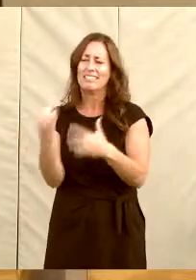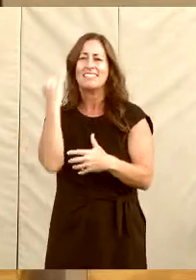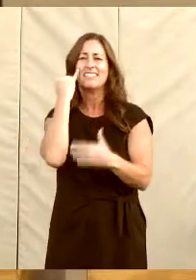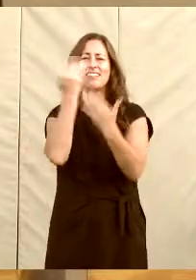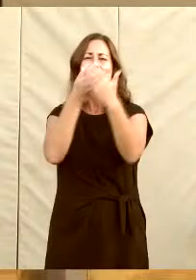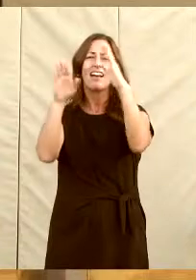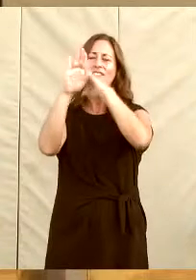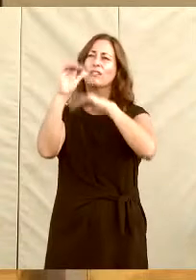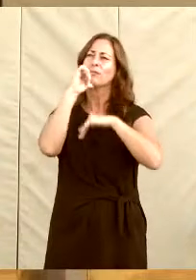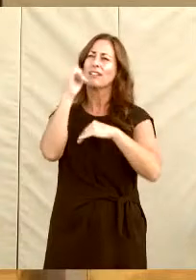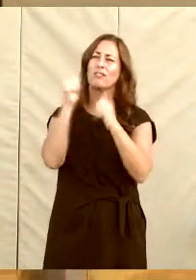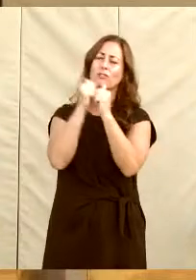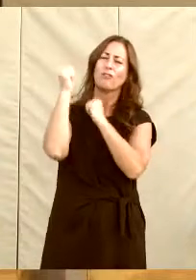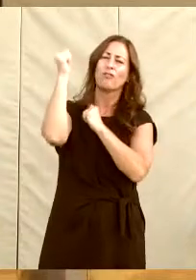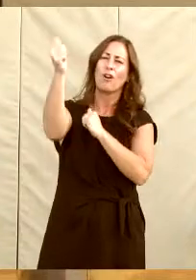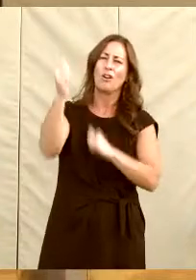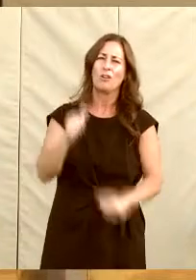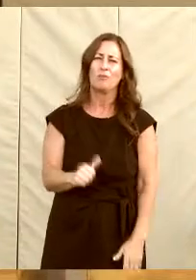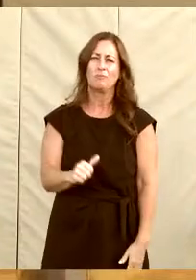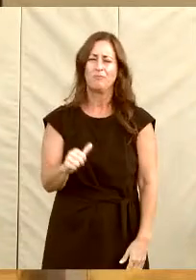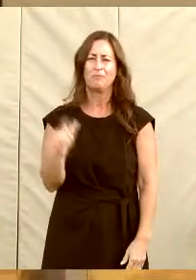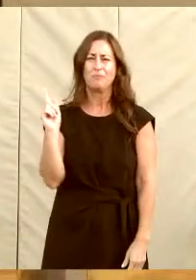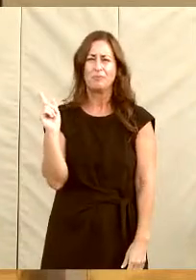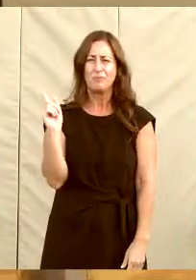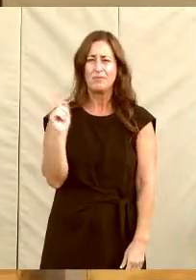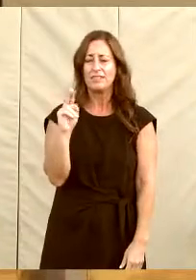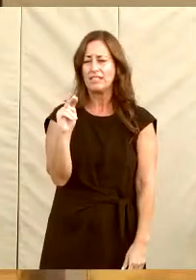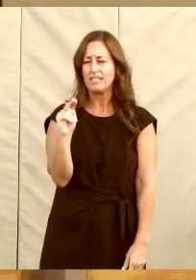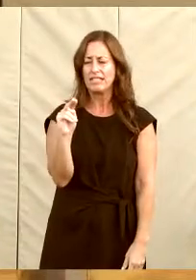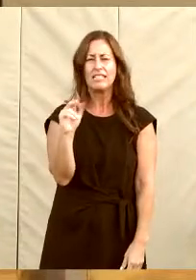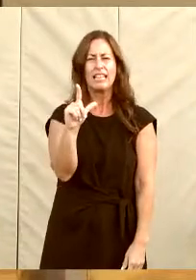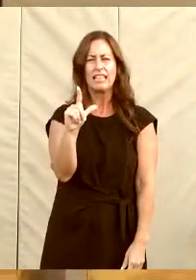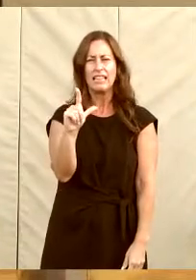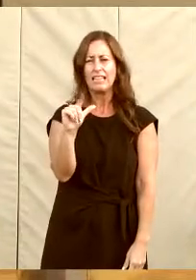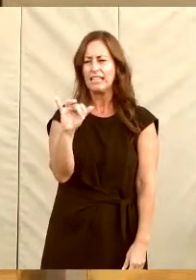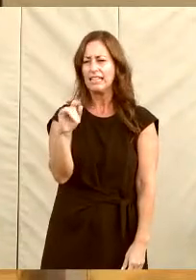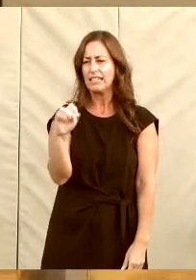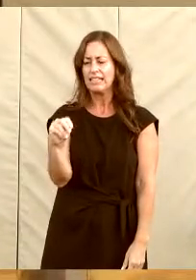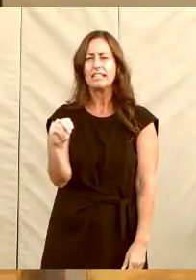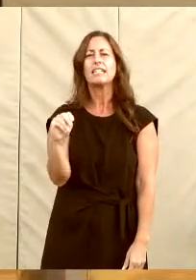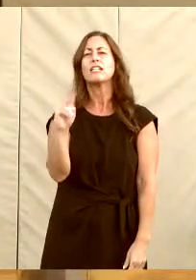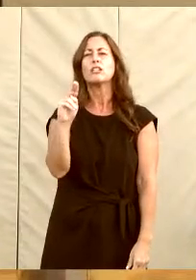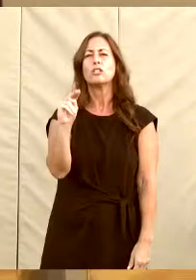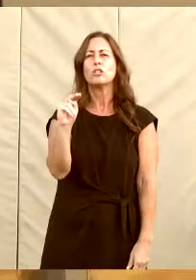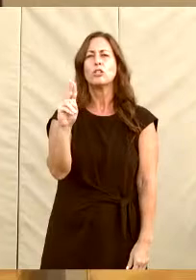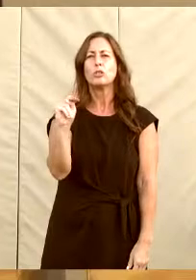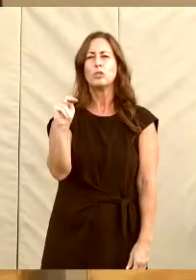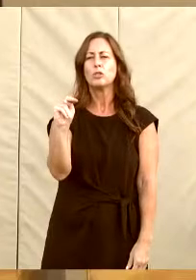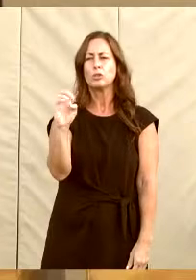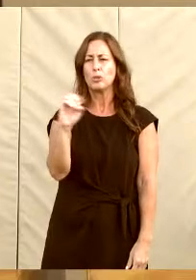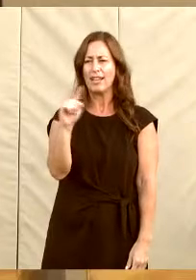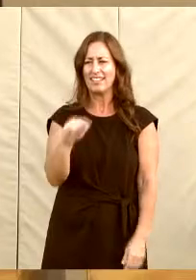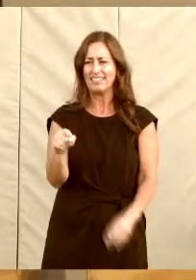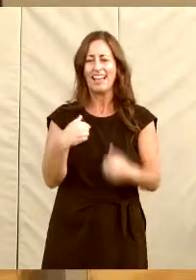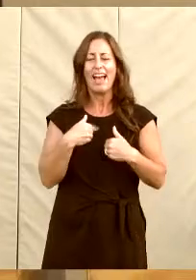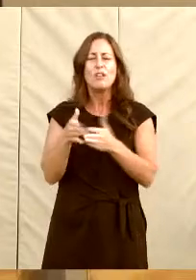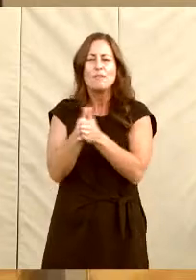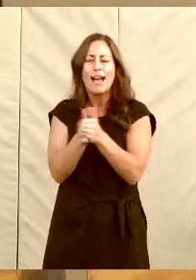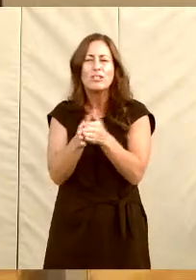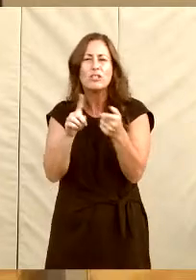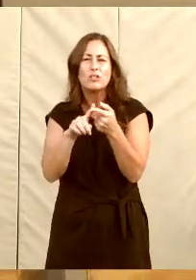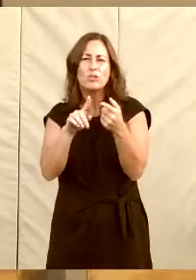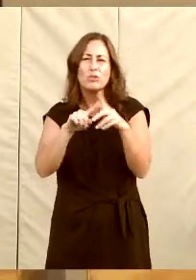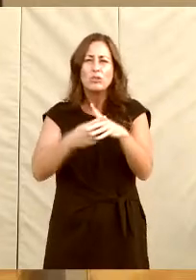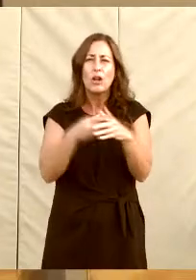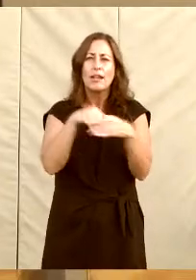away. Leanna Nunez, who had a big heart and a big passion to be in the medical field. A smile that she had always put